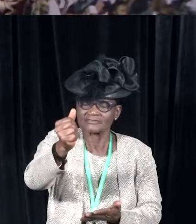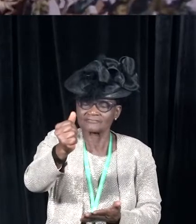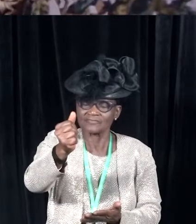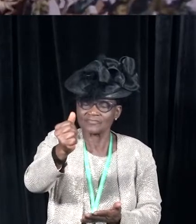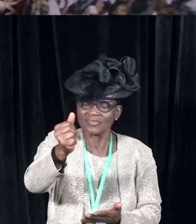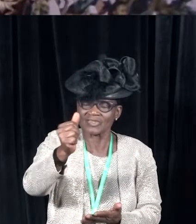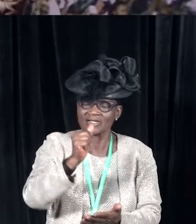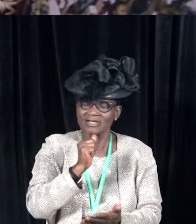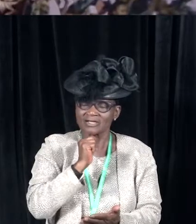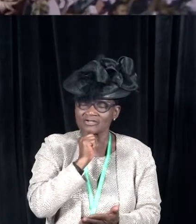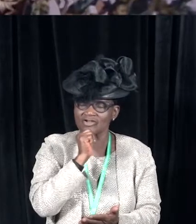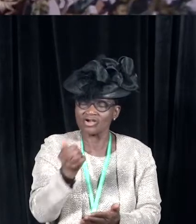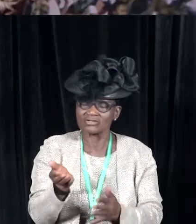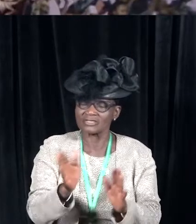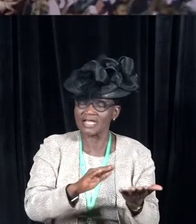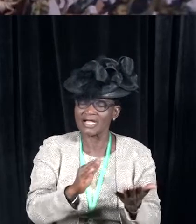invisible God,